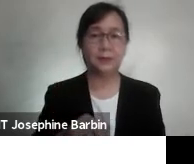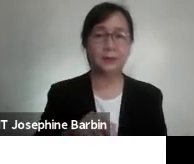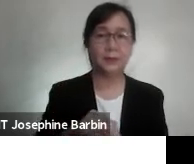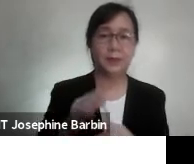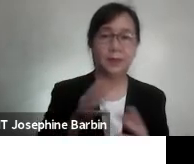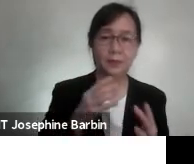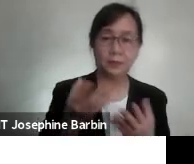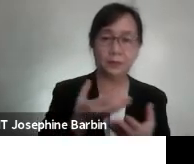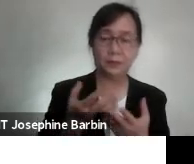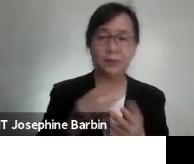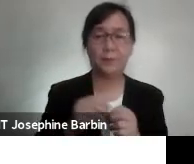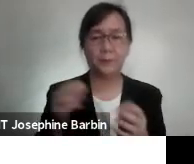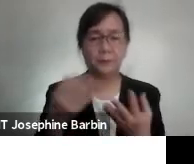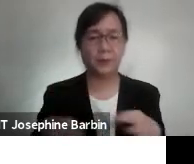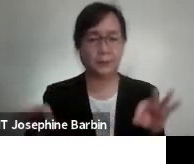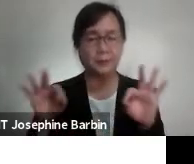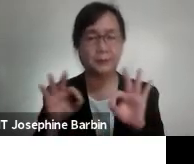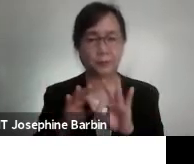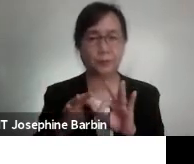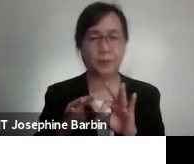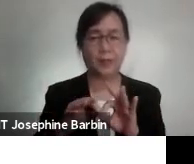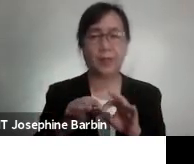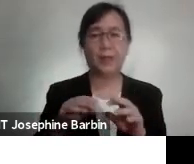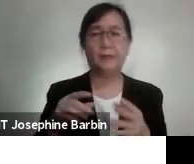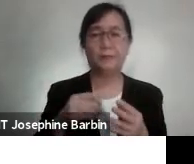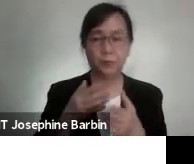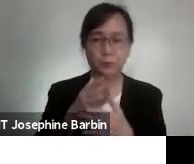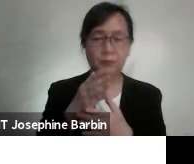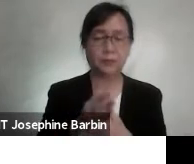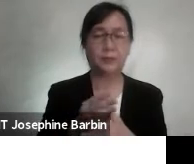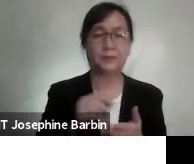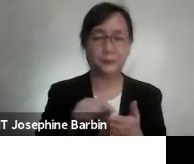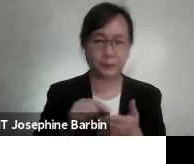were an important reference point across the drafting process.